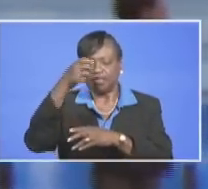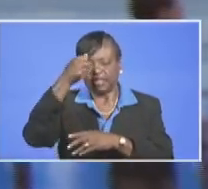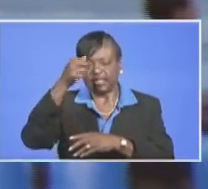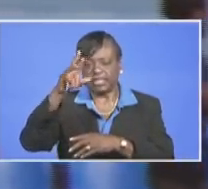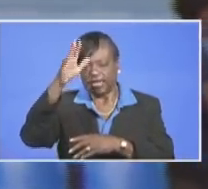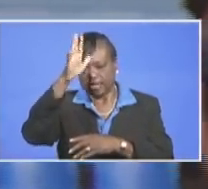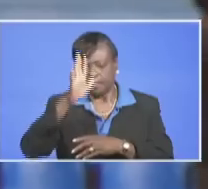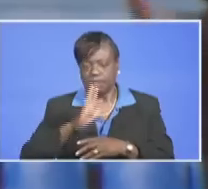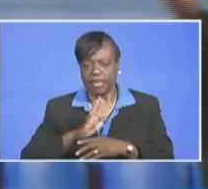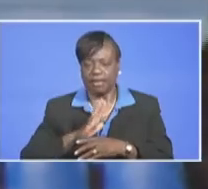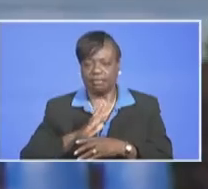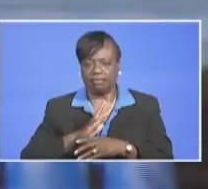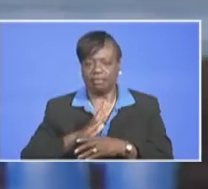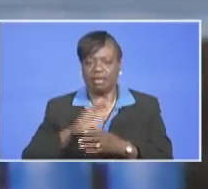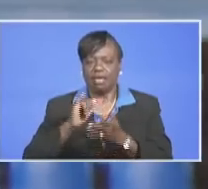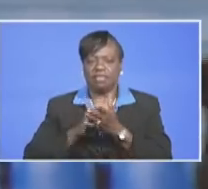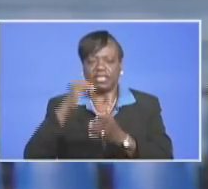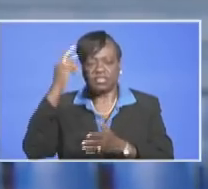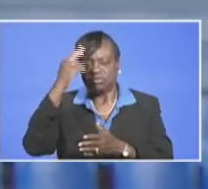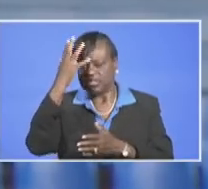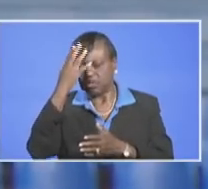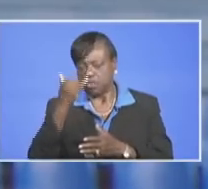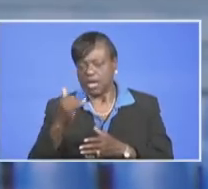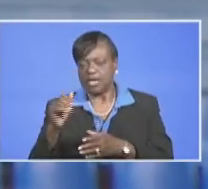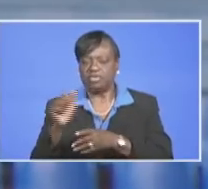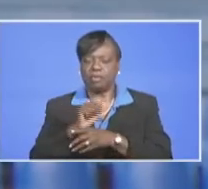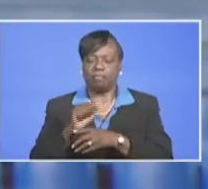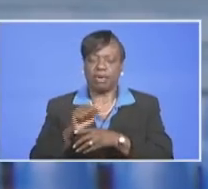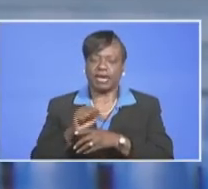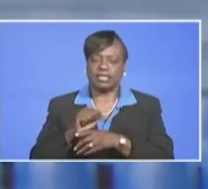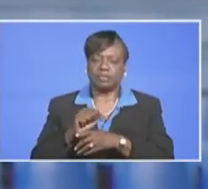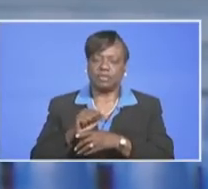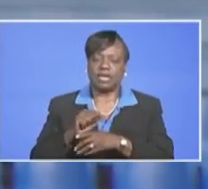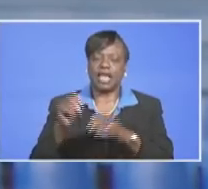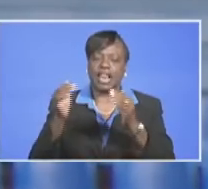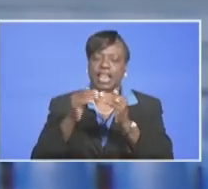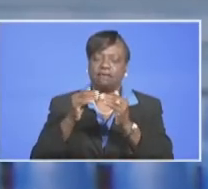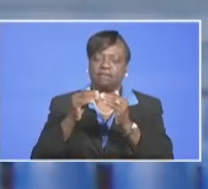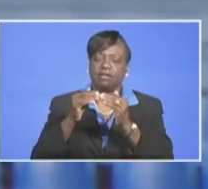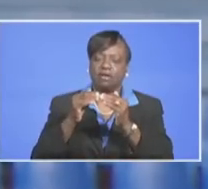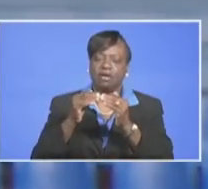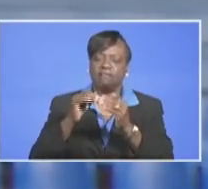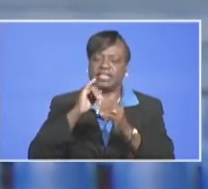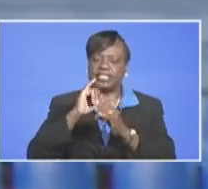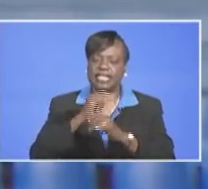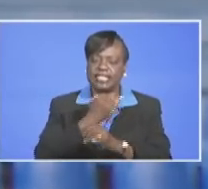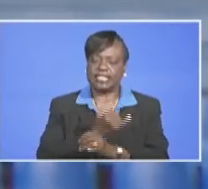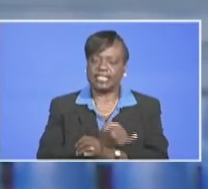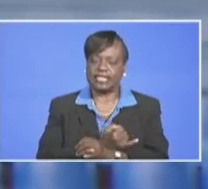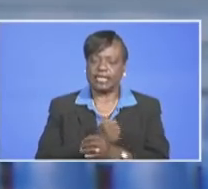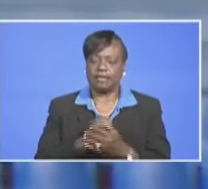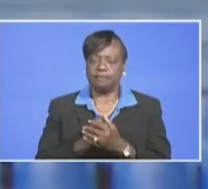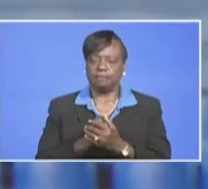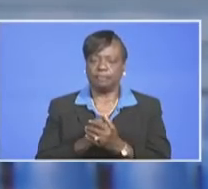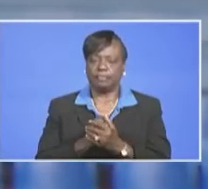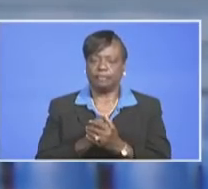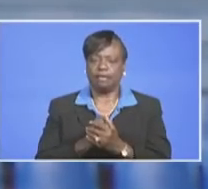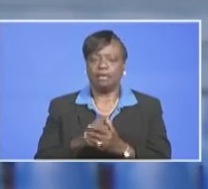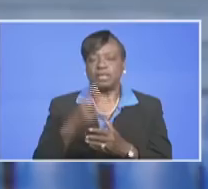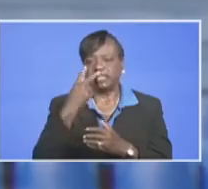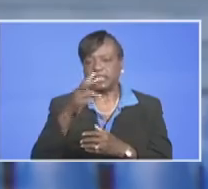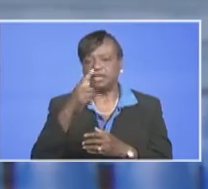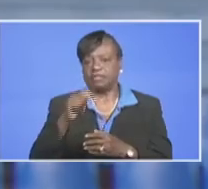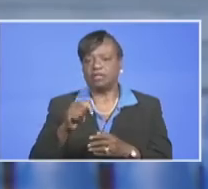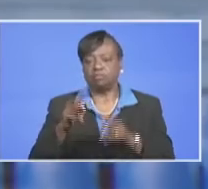would say that that's probably a reason why practice might not have had the level of intensity, but I mean, you see it in spurts, which has been awesome. You see the potential that the